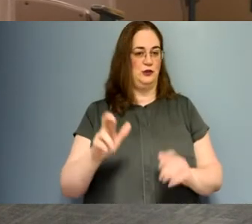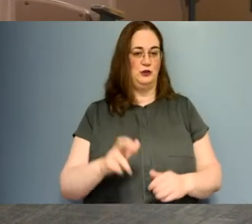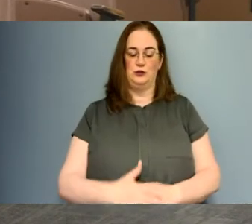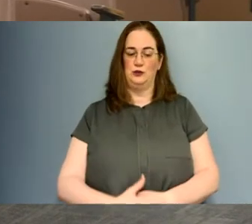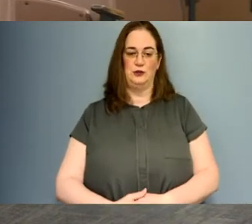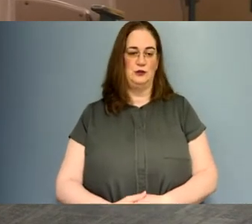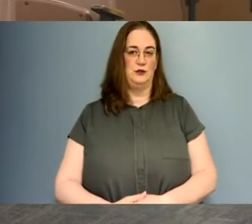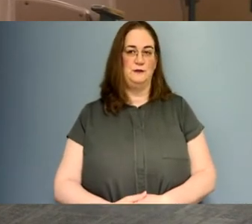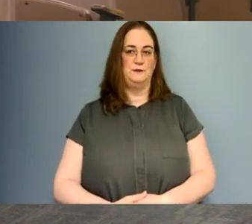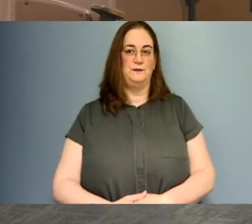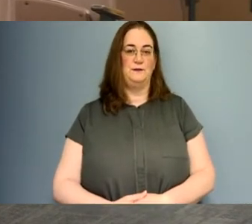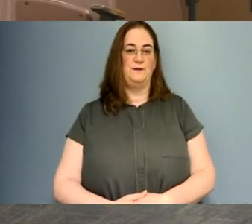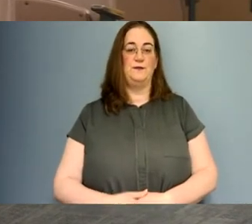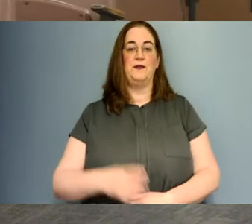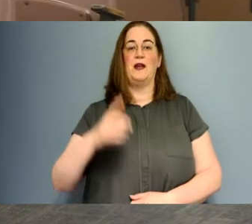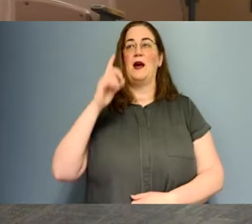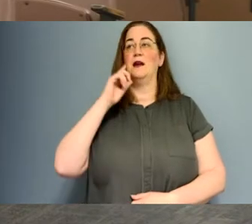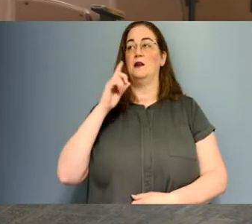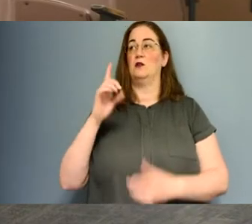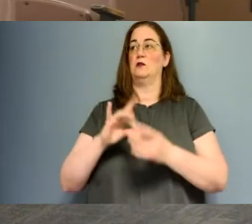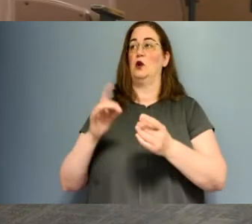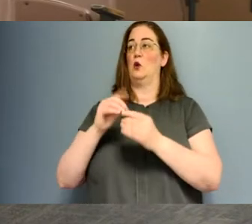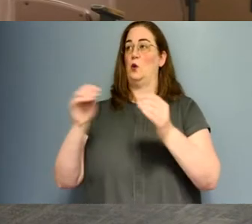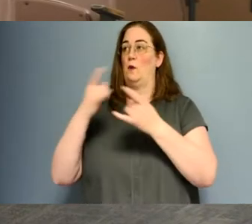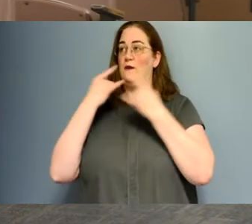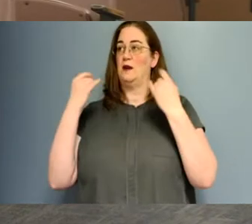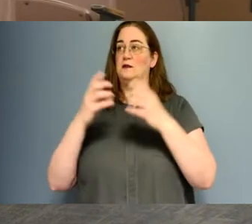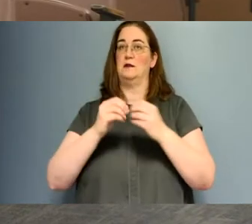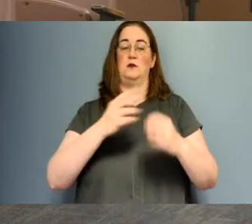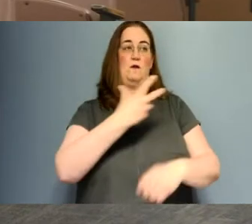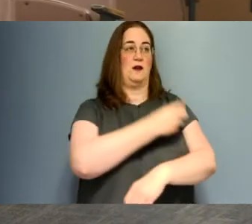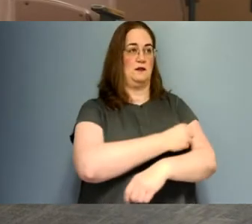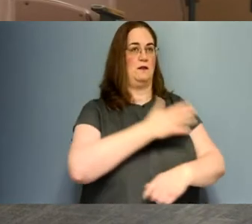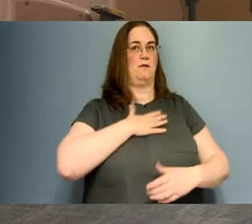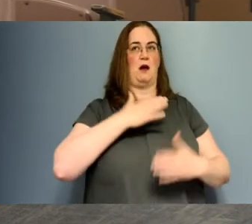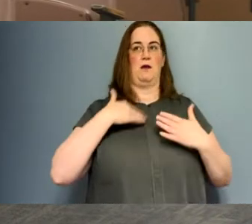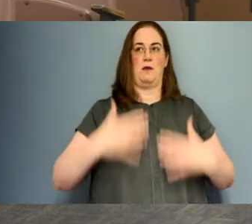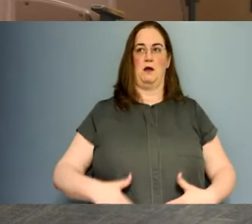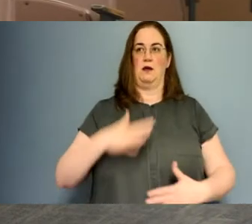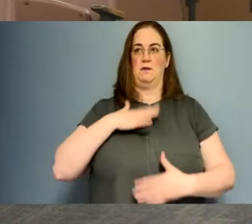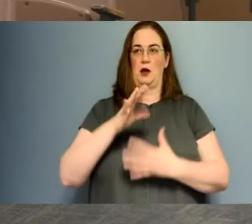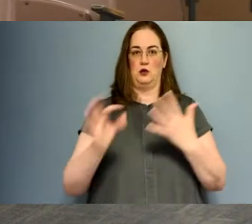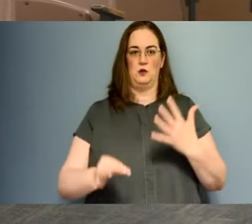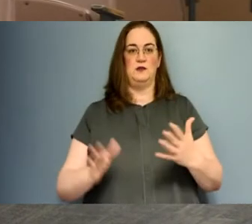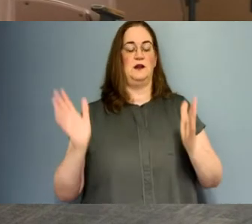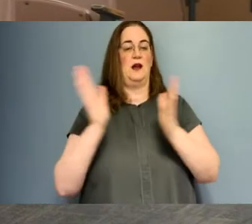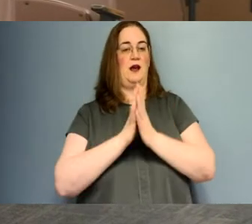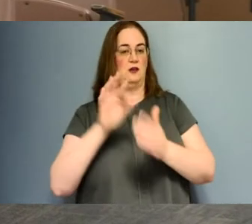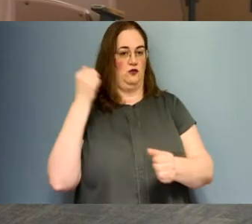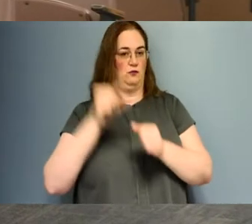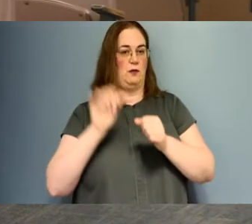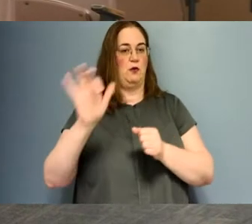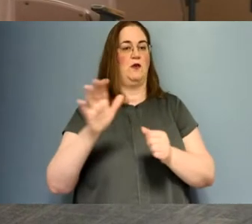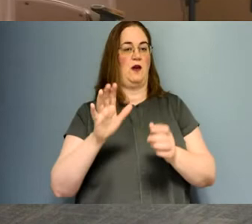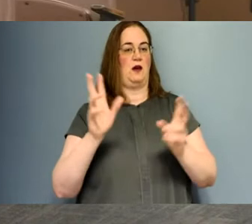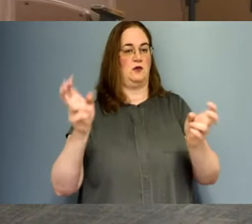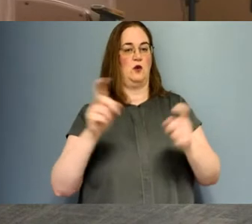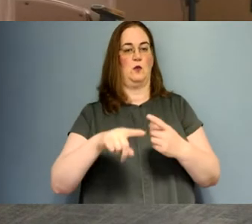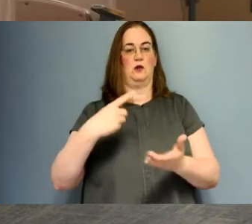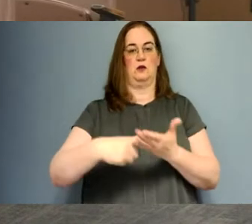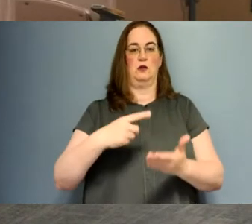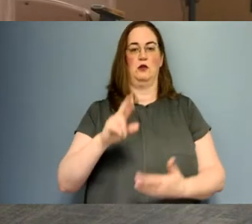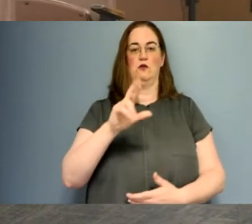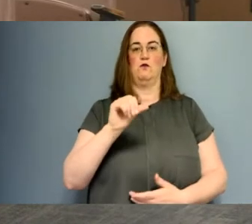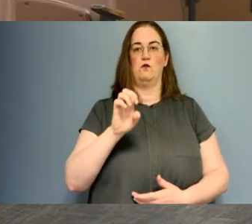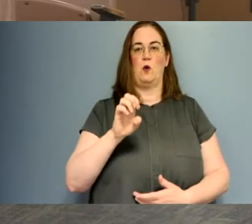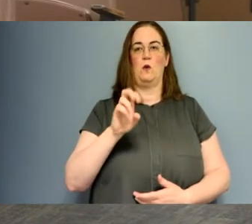And I hear no masks, no vaccines, my body, my choice. Well, I'm asking that you remember that slogan when you discuss Roe v.